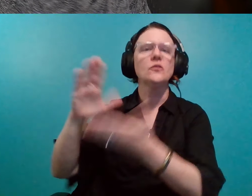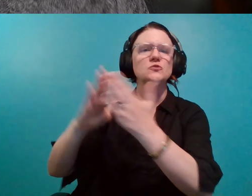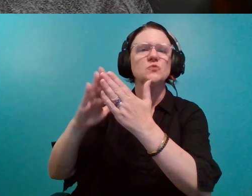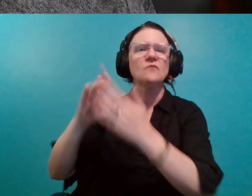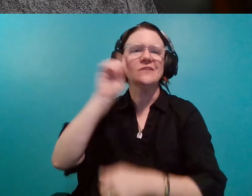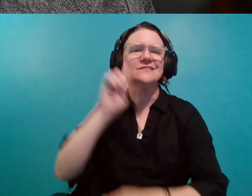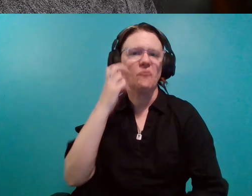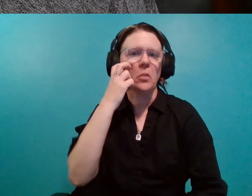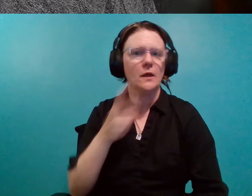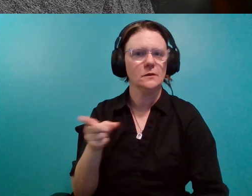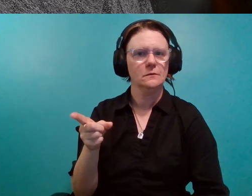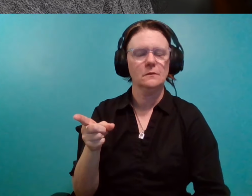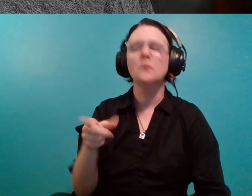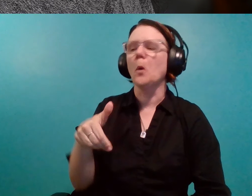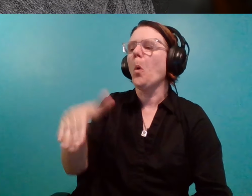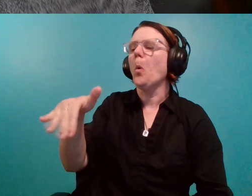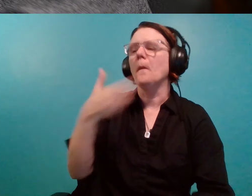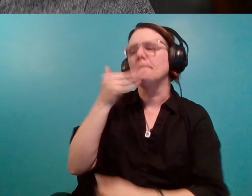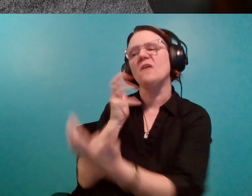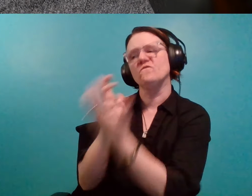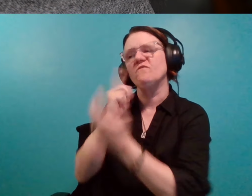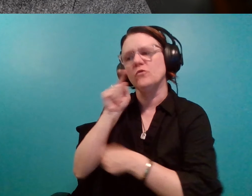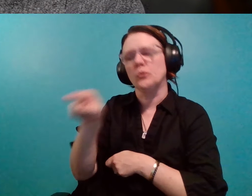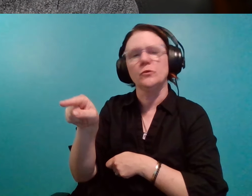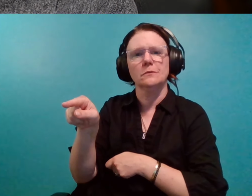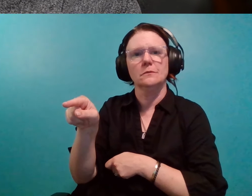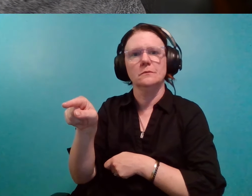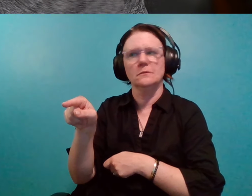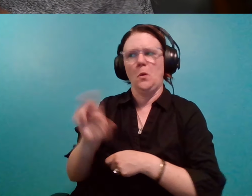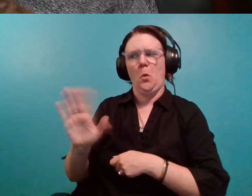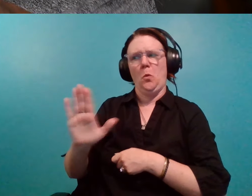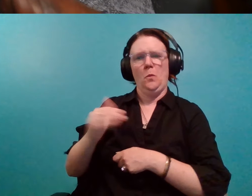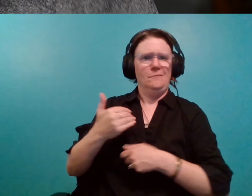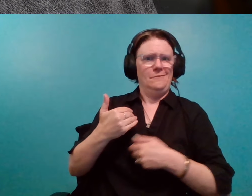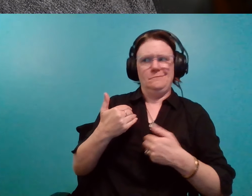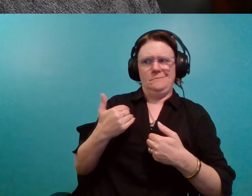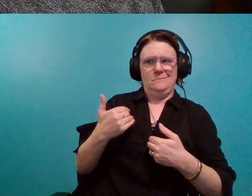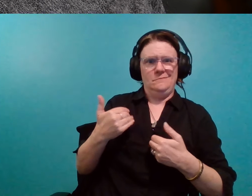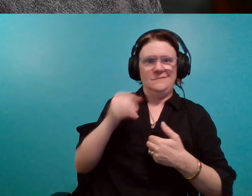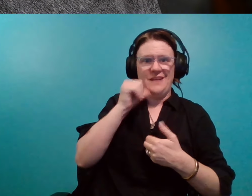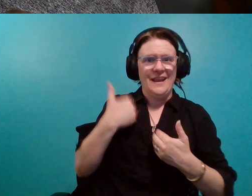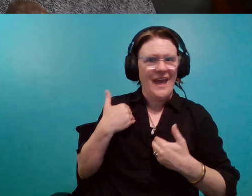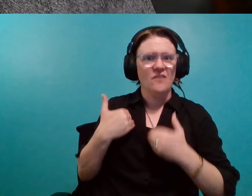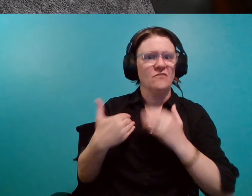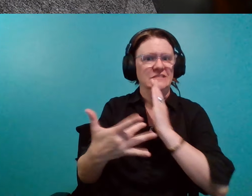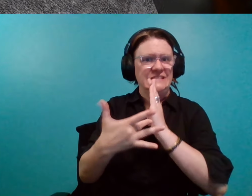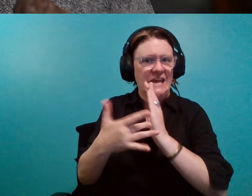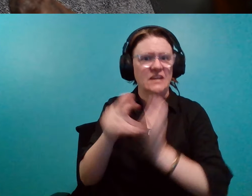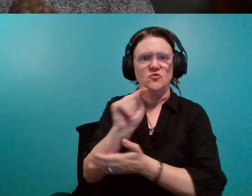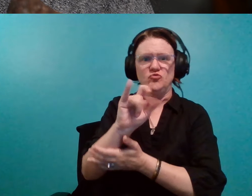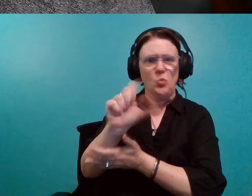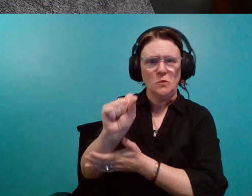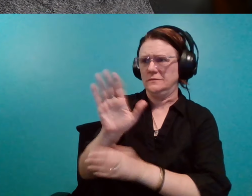Spartanburg for the deaf and blind, because they felt it was a better fit for me, because they didn't think they had the tools to serve